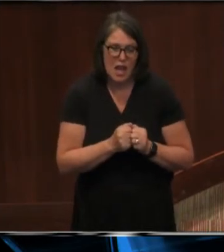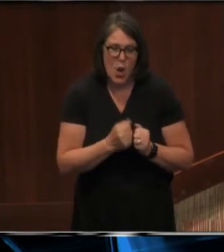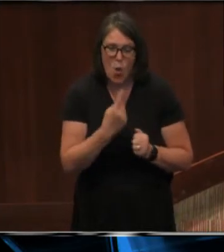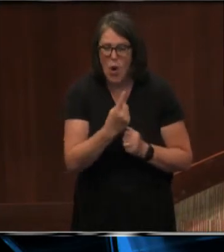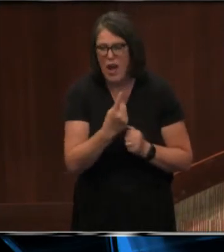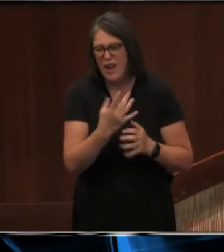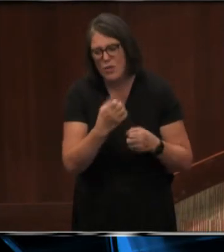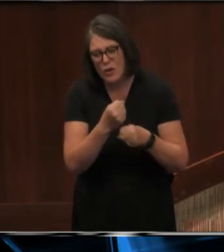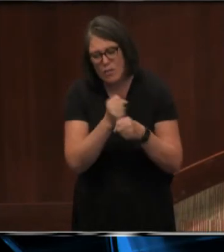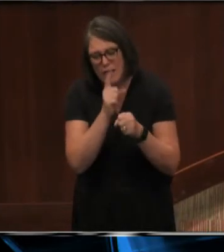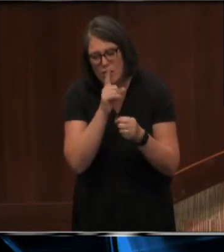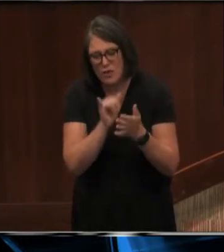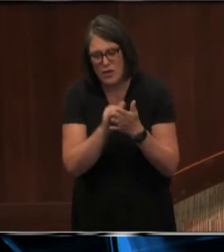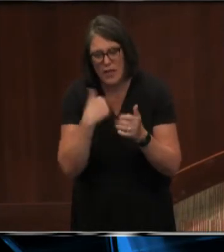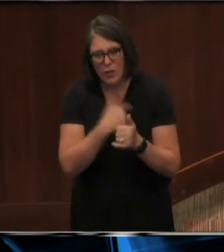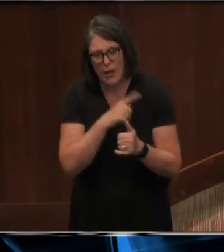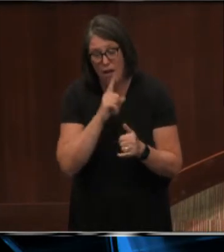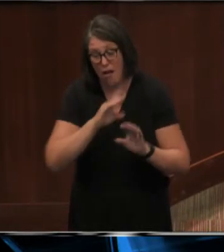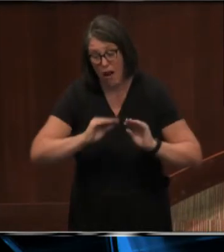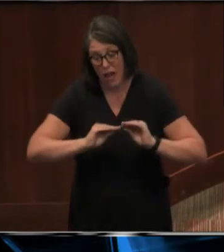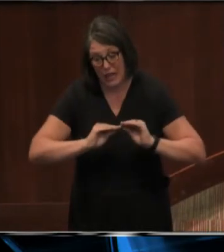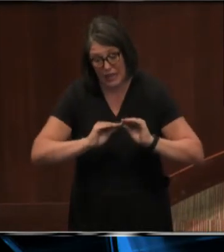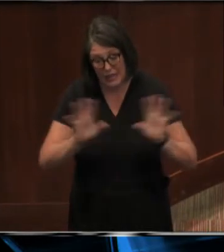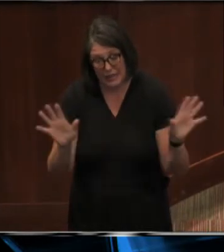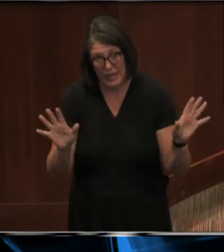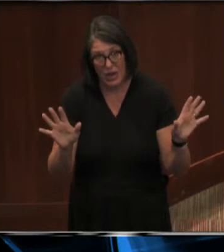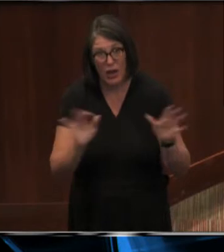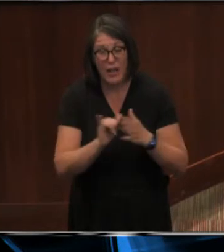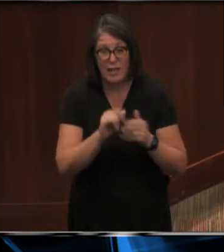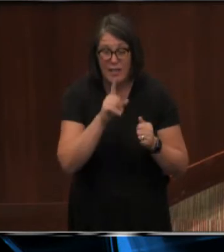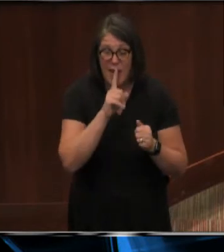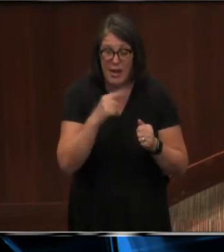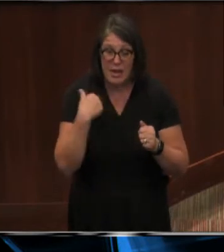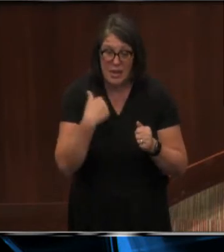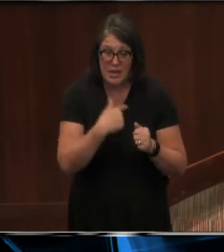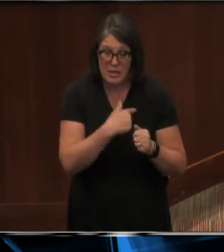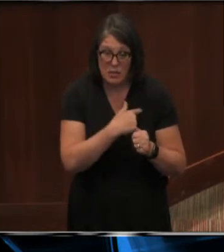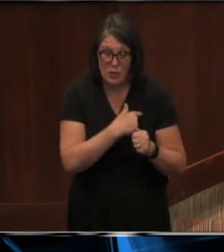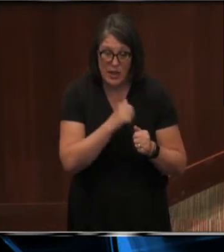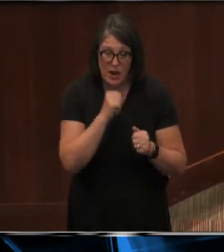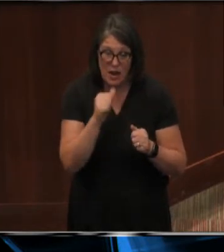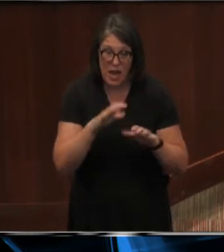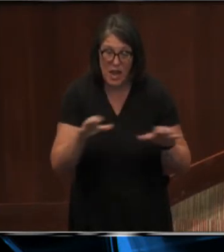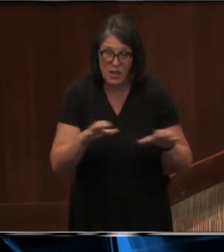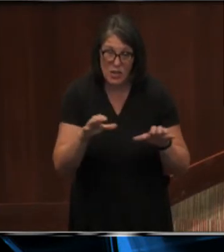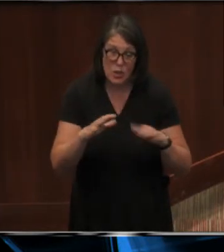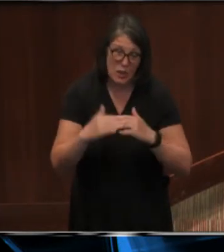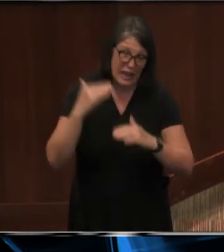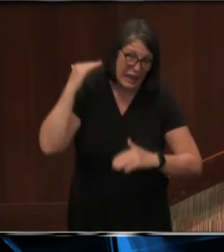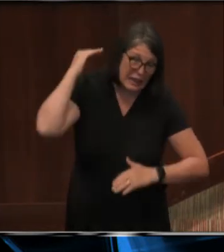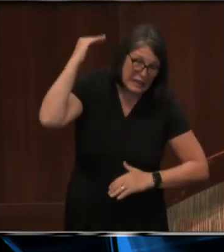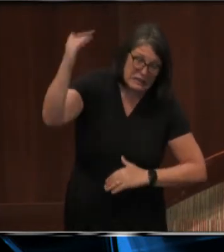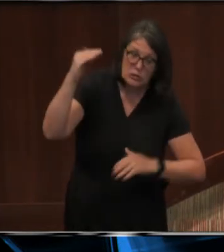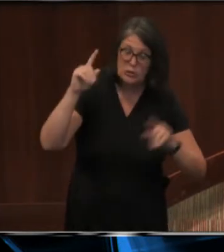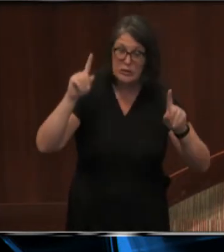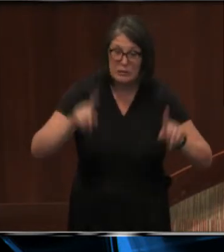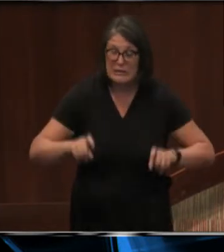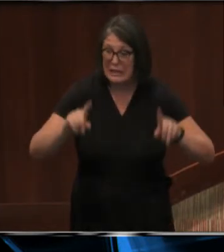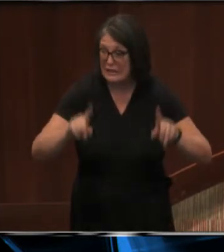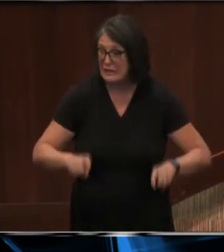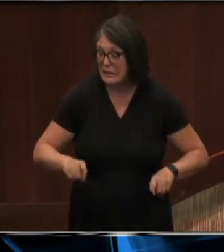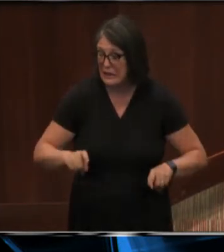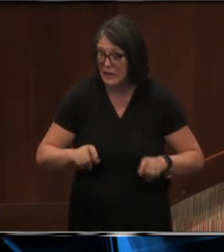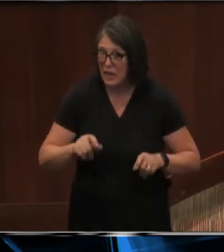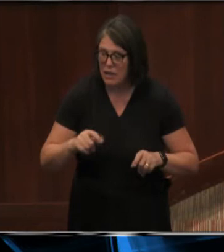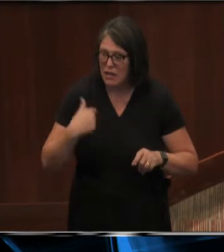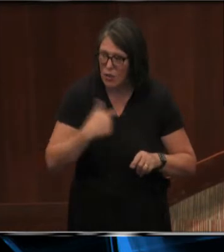just want to make sure that we have it clear, and that was that we are not going to expand testing. We're going to keep the testing numbers the same,